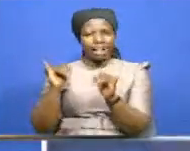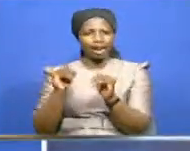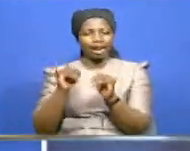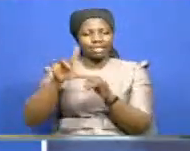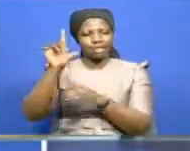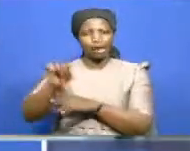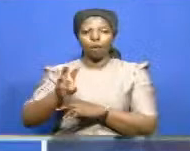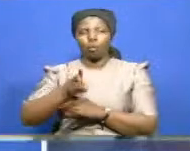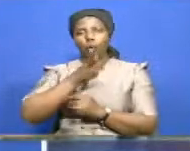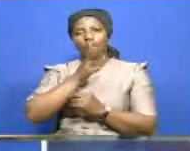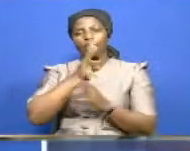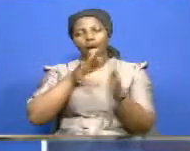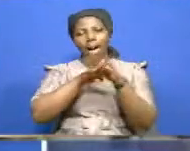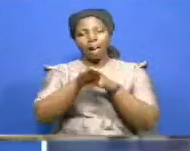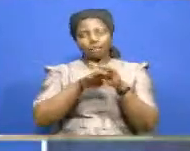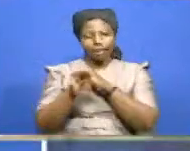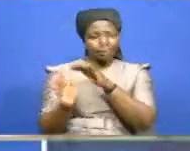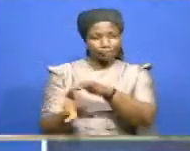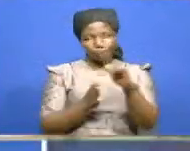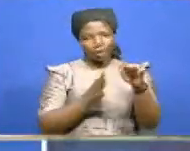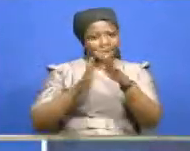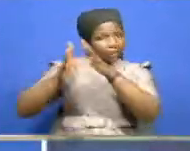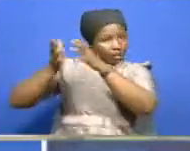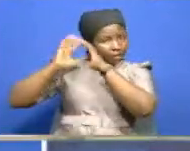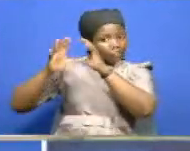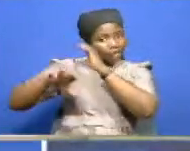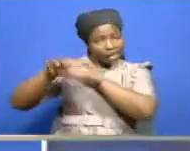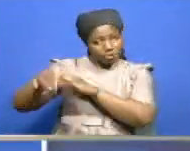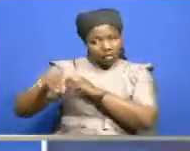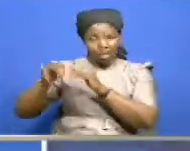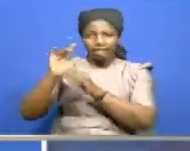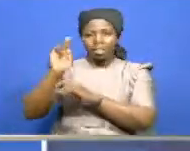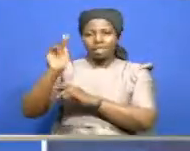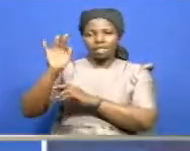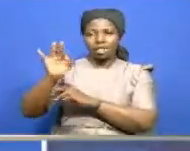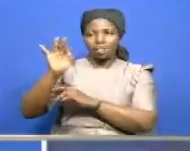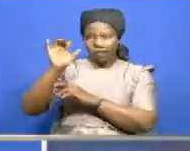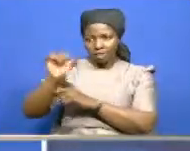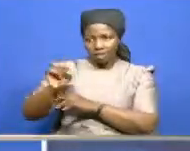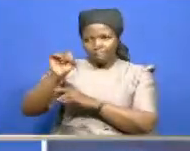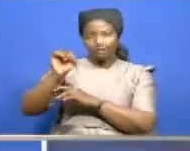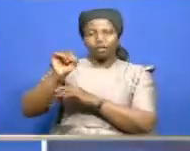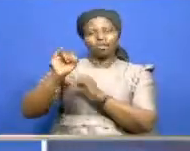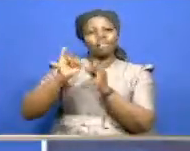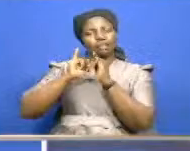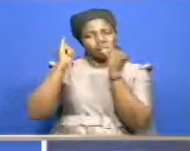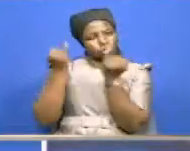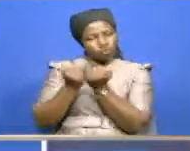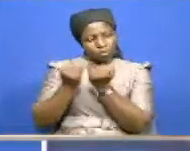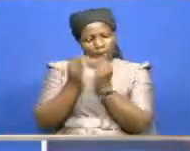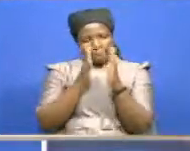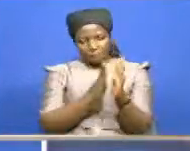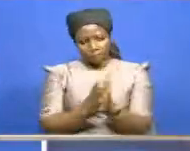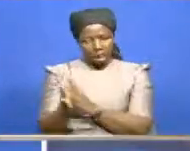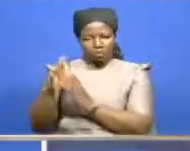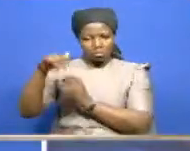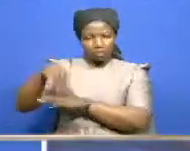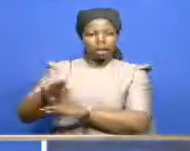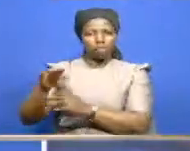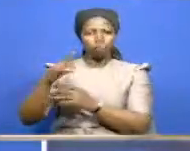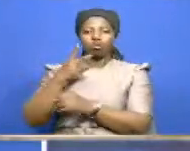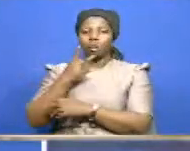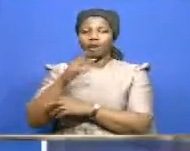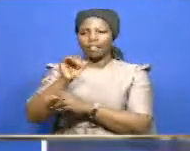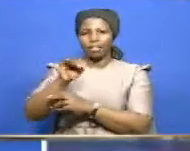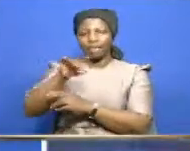water. Meanwhile, in Kilifi County, the Kenya Forest Research Institute is set to plant 250,000 mangrove